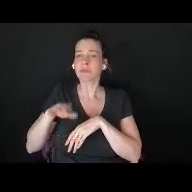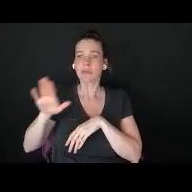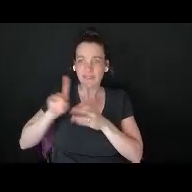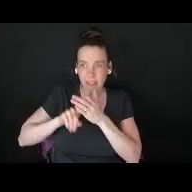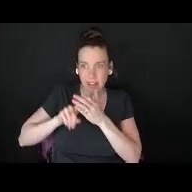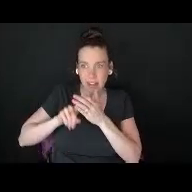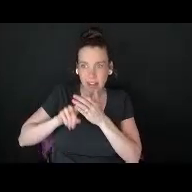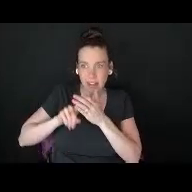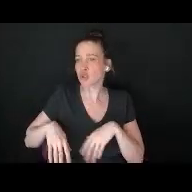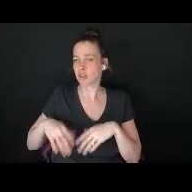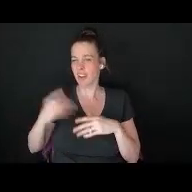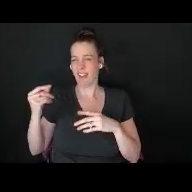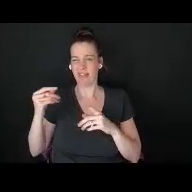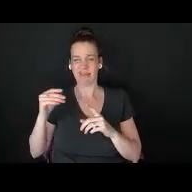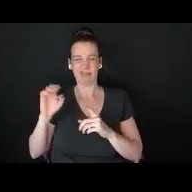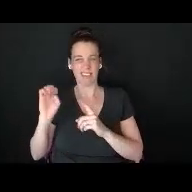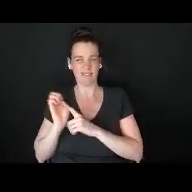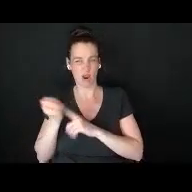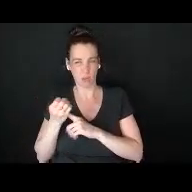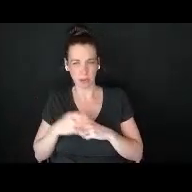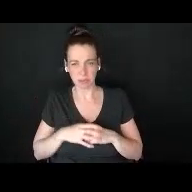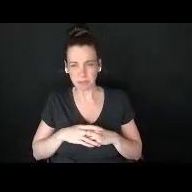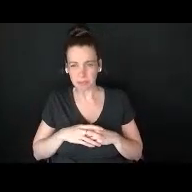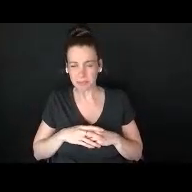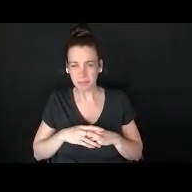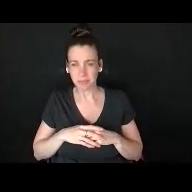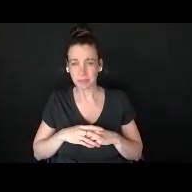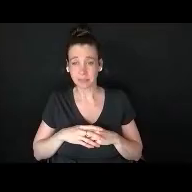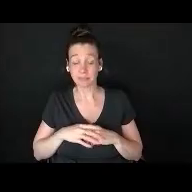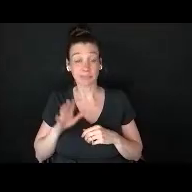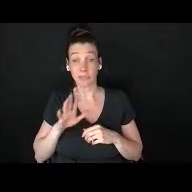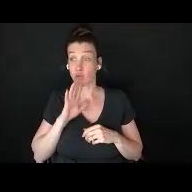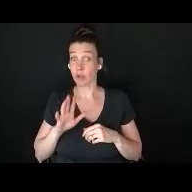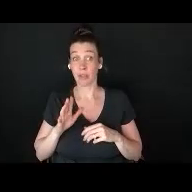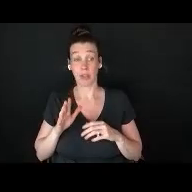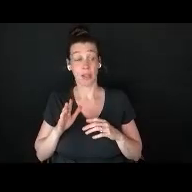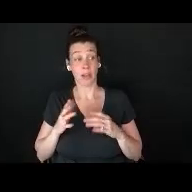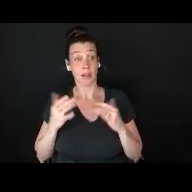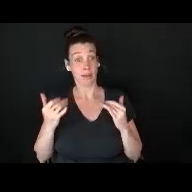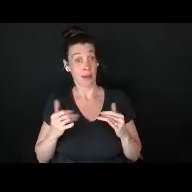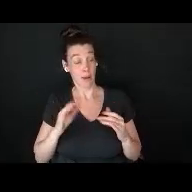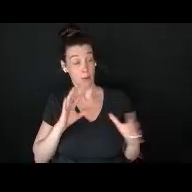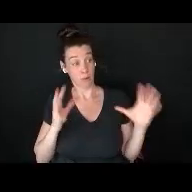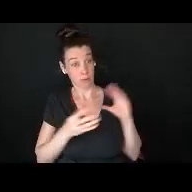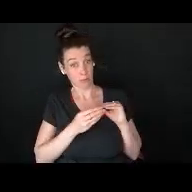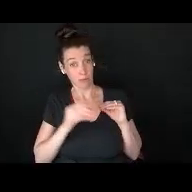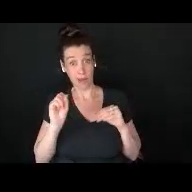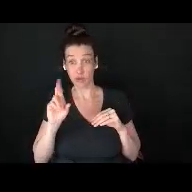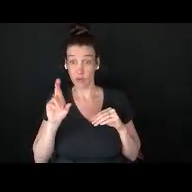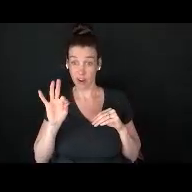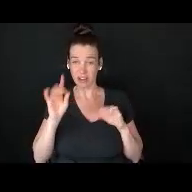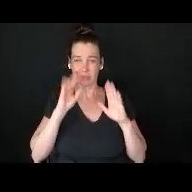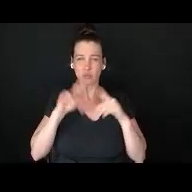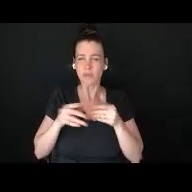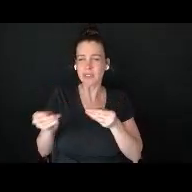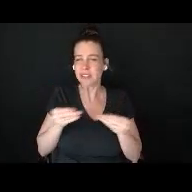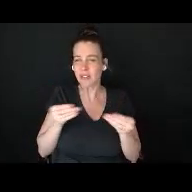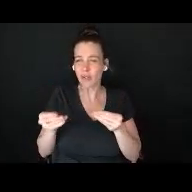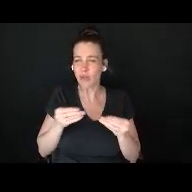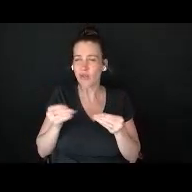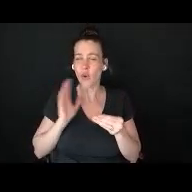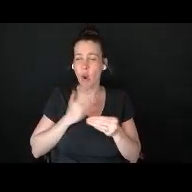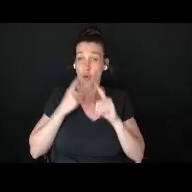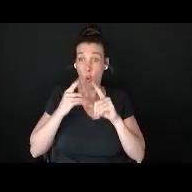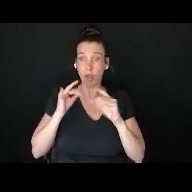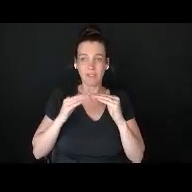environment. So overall, SRF is expected to facilitate the overarching goal of the peer review, and that's